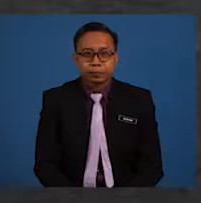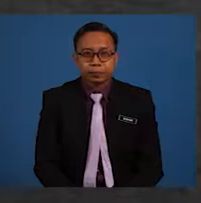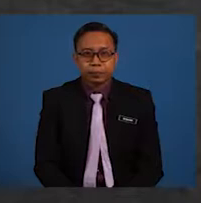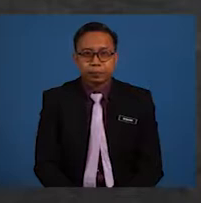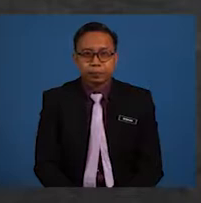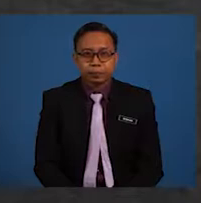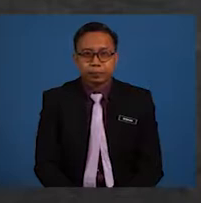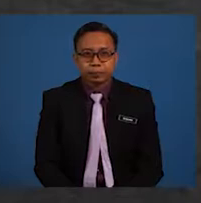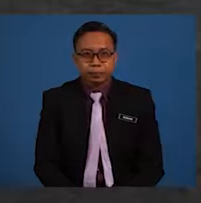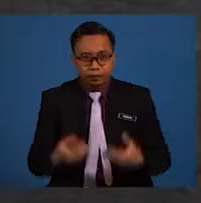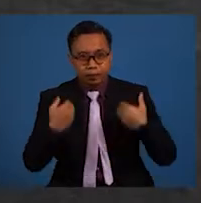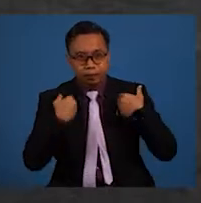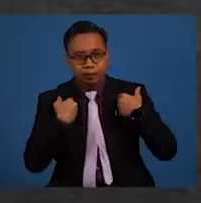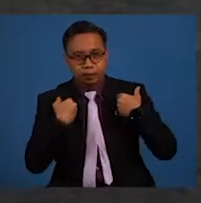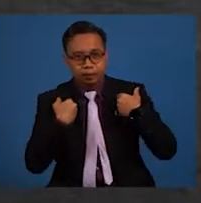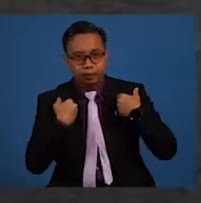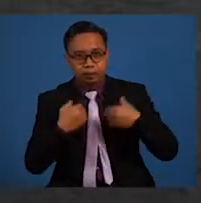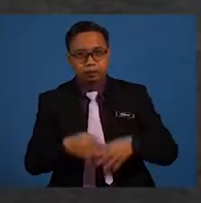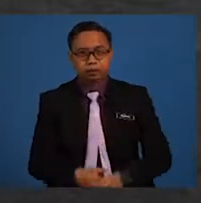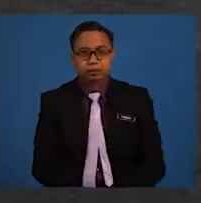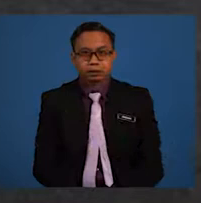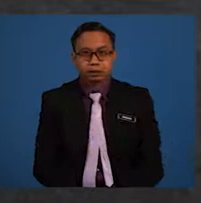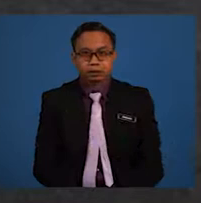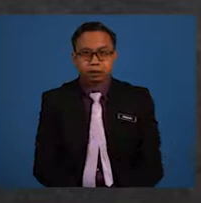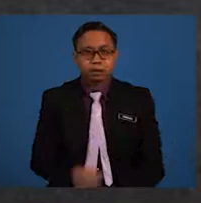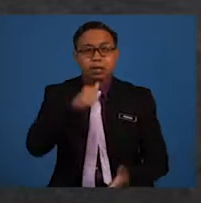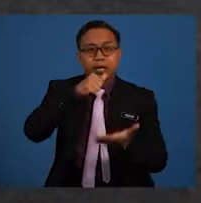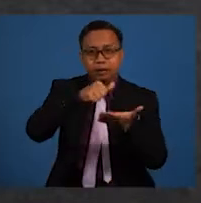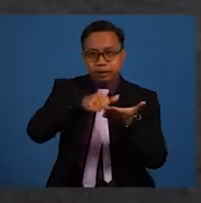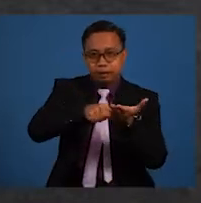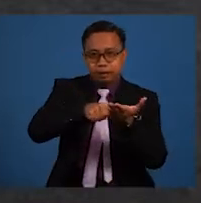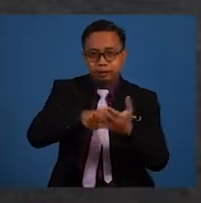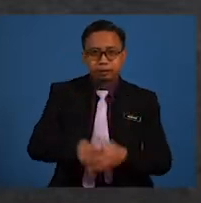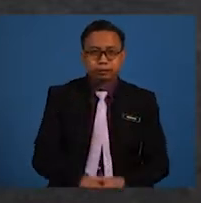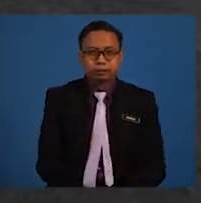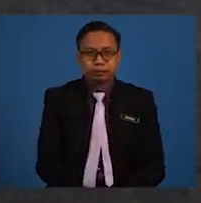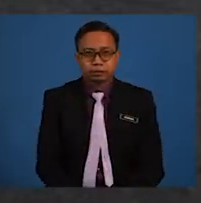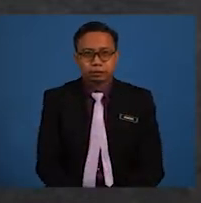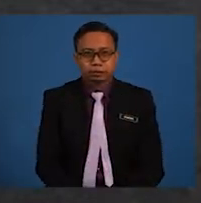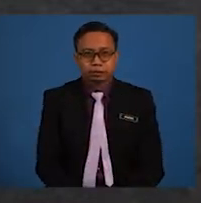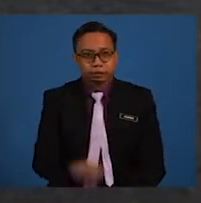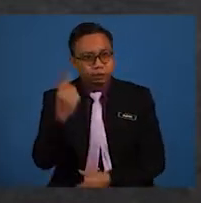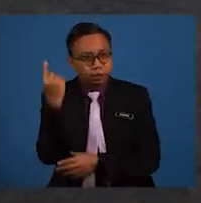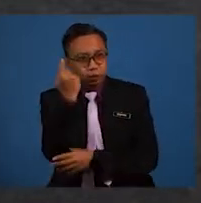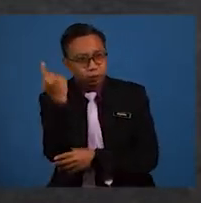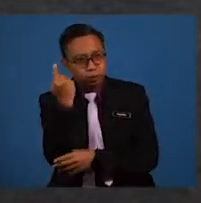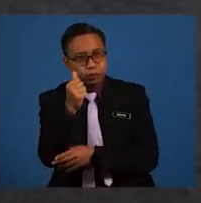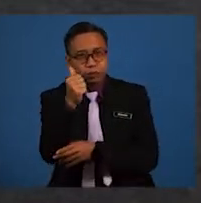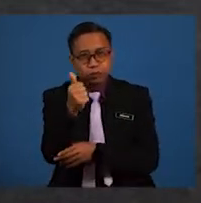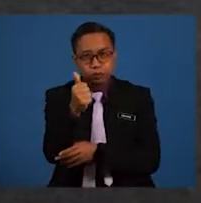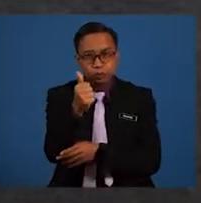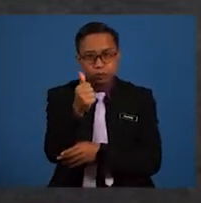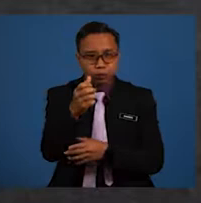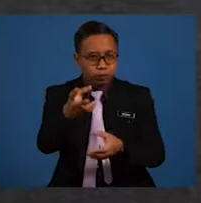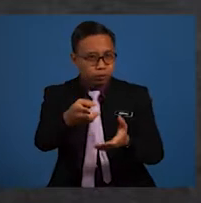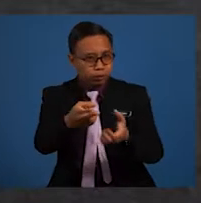What do we have here? A letter. It's always good to